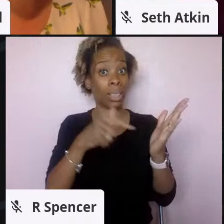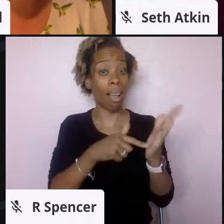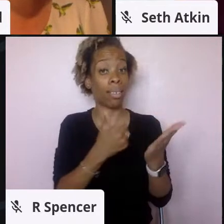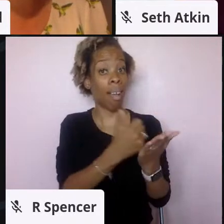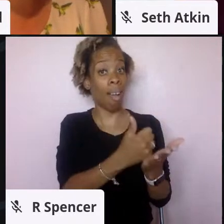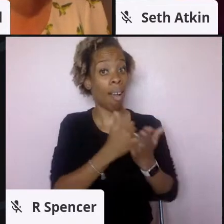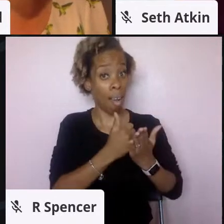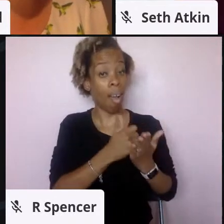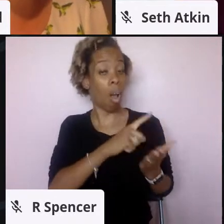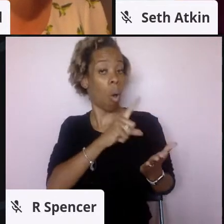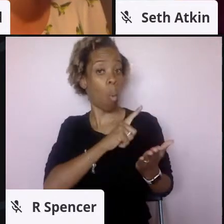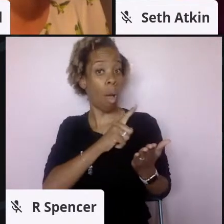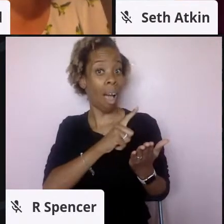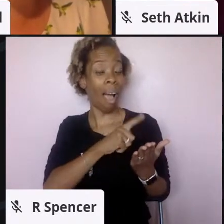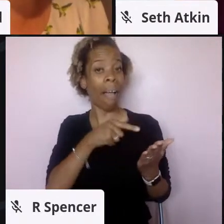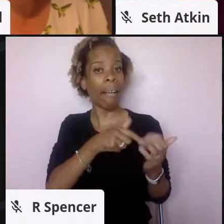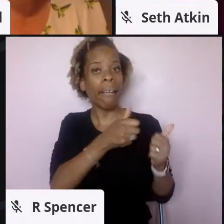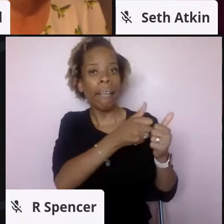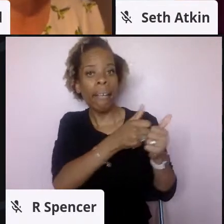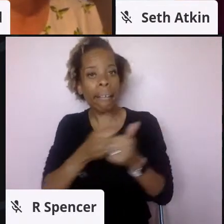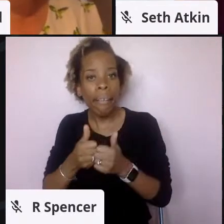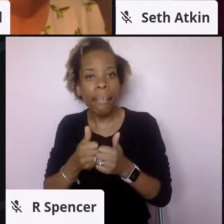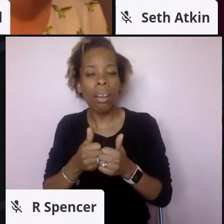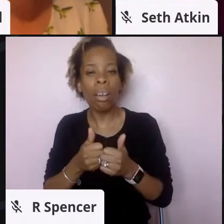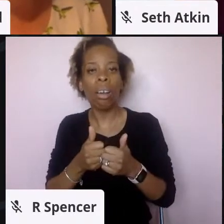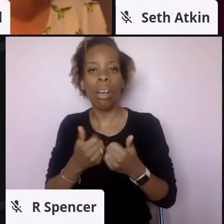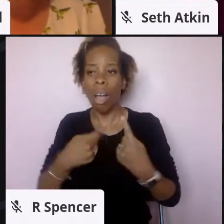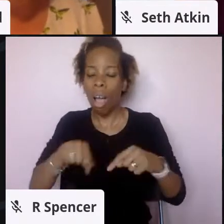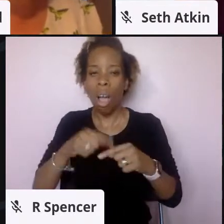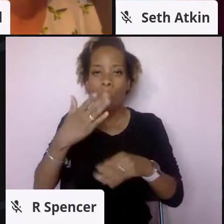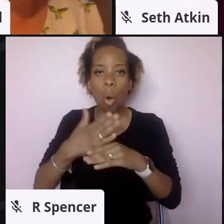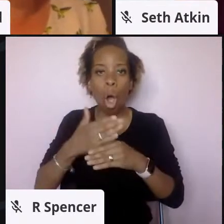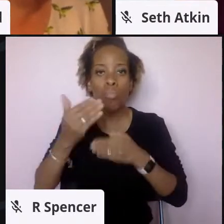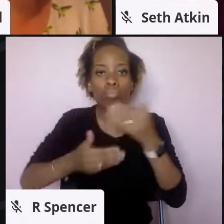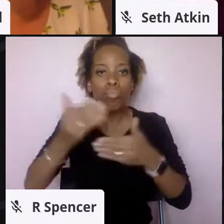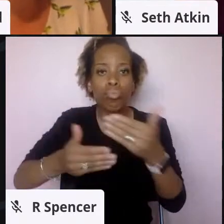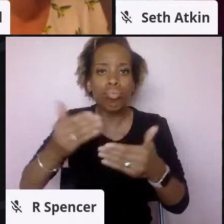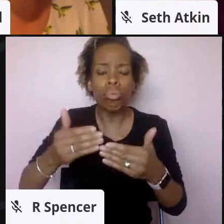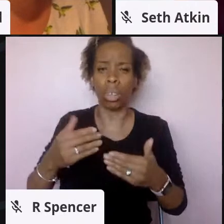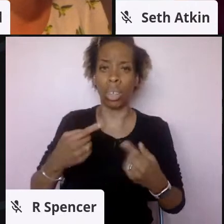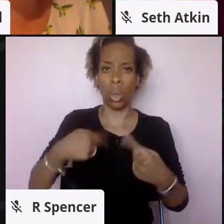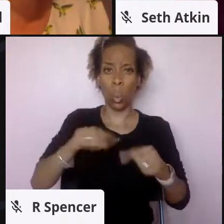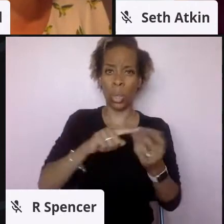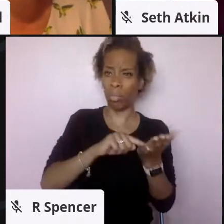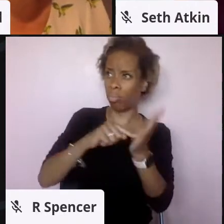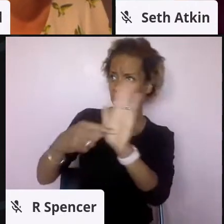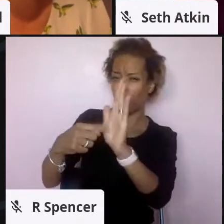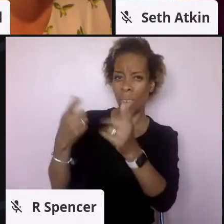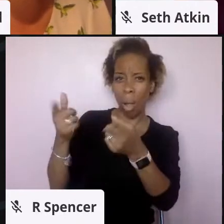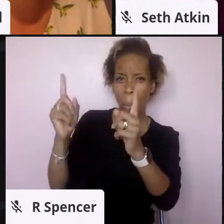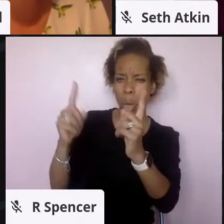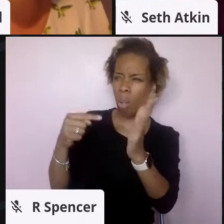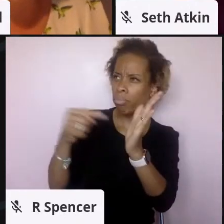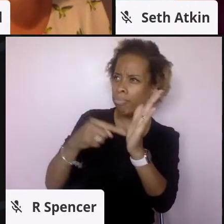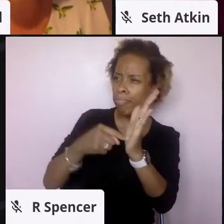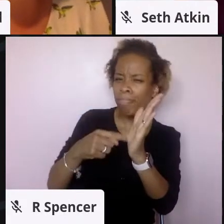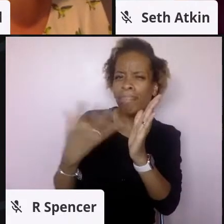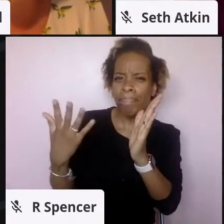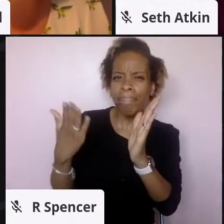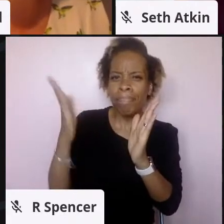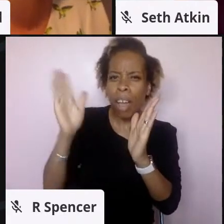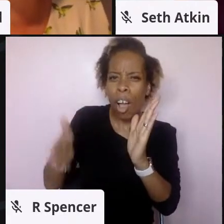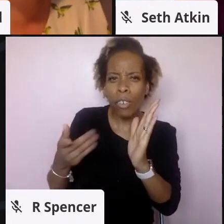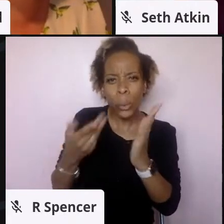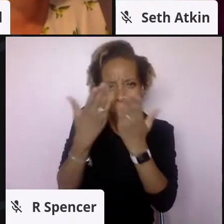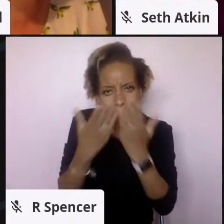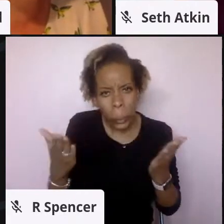we do, because a lot of what we want to do in terms of equality bargaining is to hold employers to account on how well and how